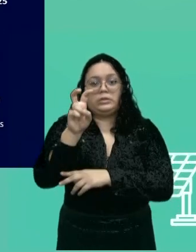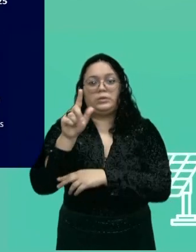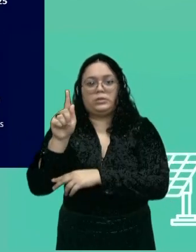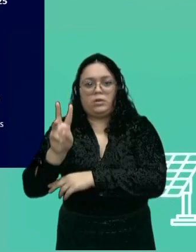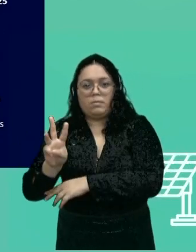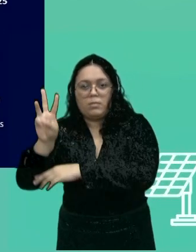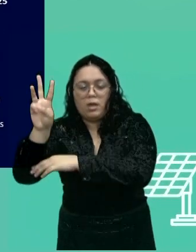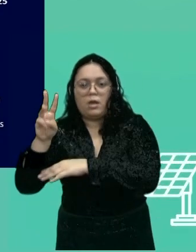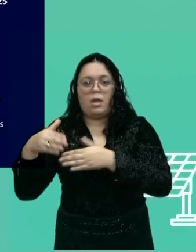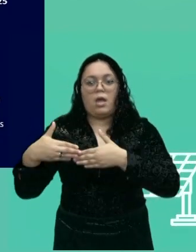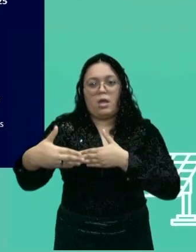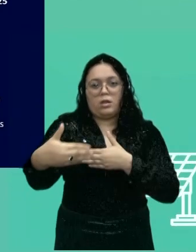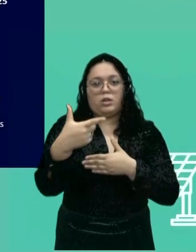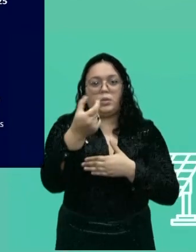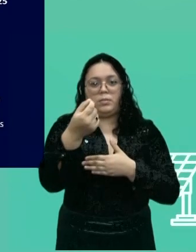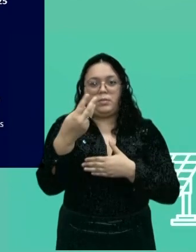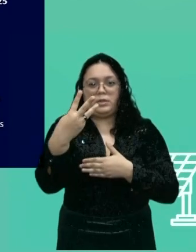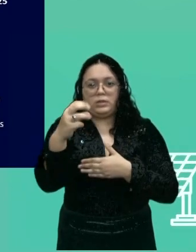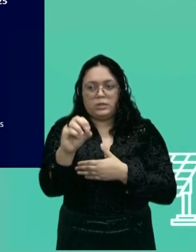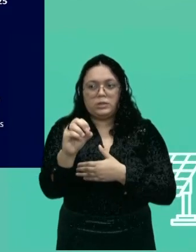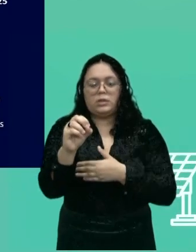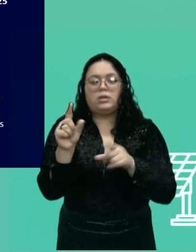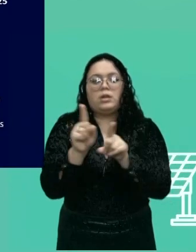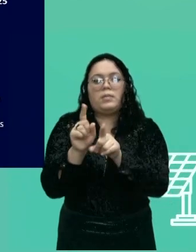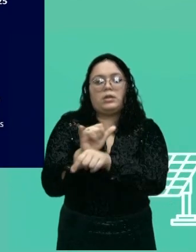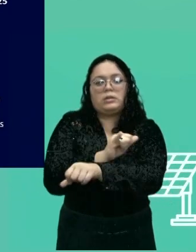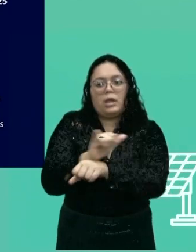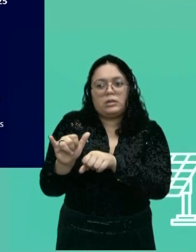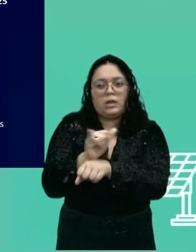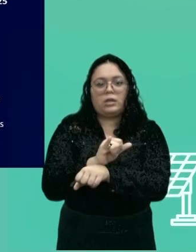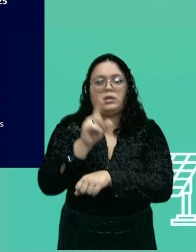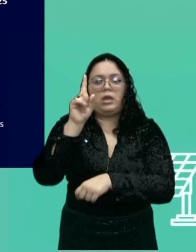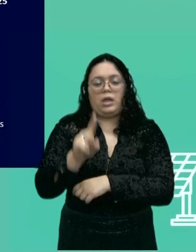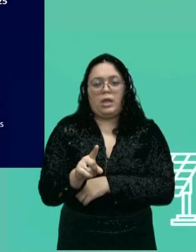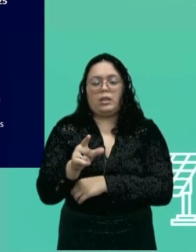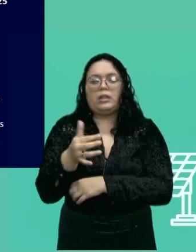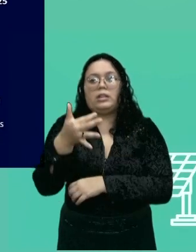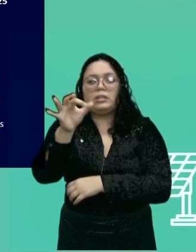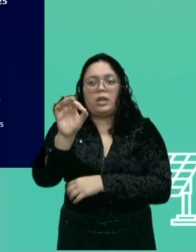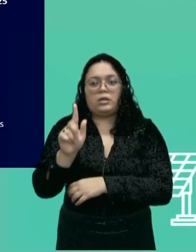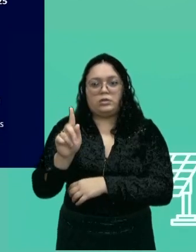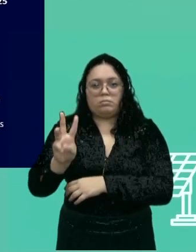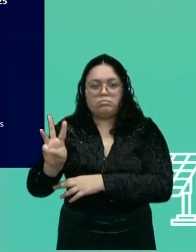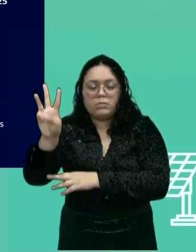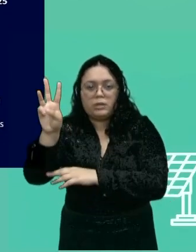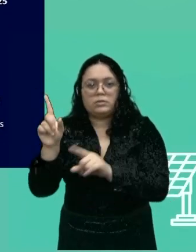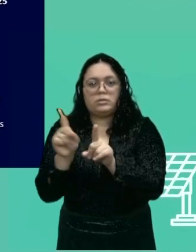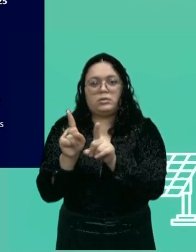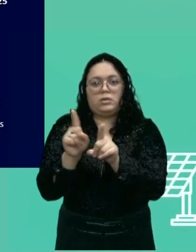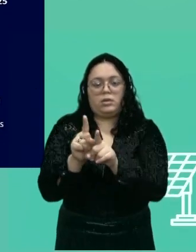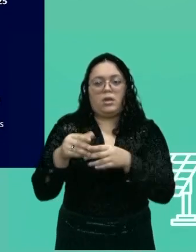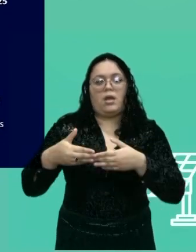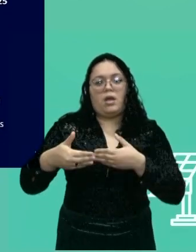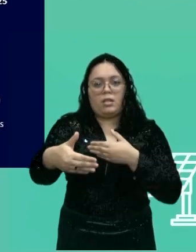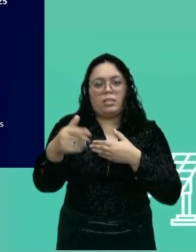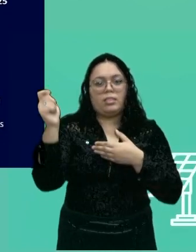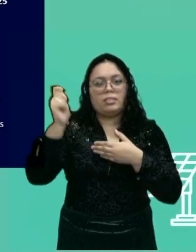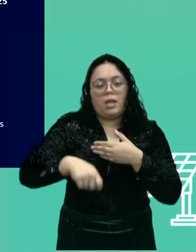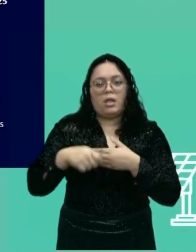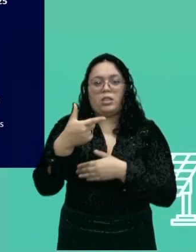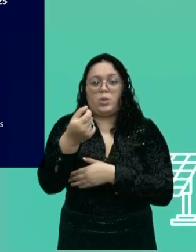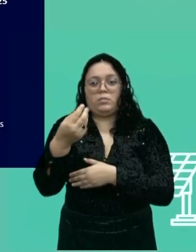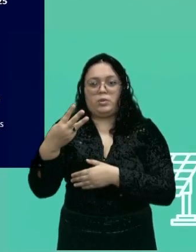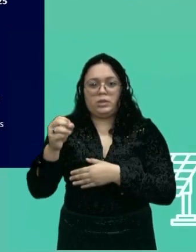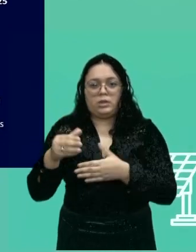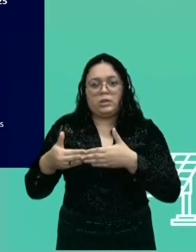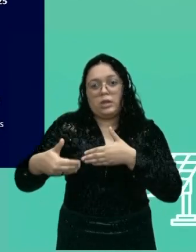the hydrogen strategy. This has been doubled to up to 10 gigawatt of low carbon hydrogen production capacity by 2030. And at least